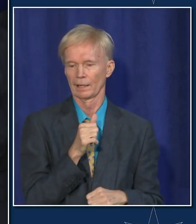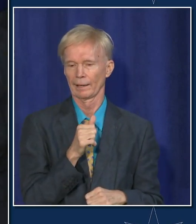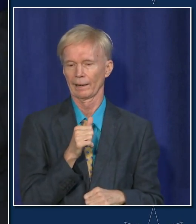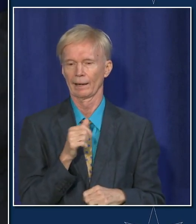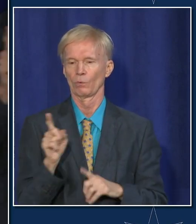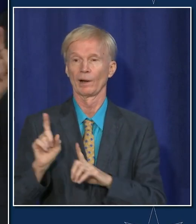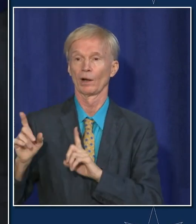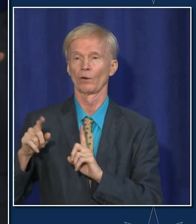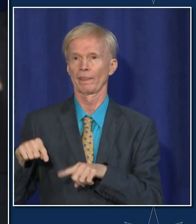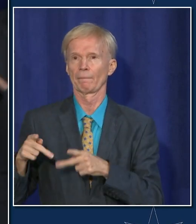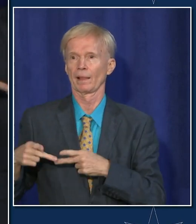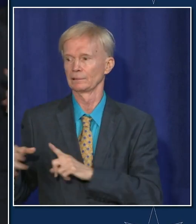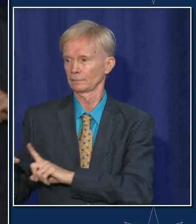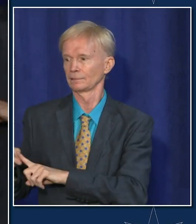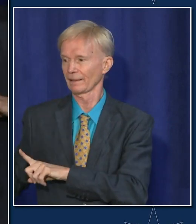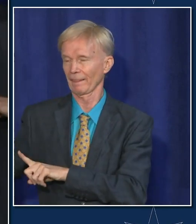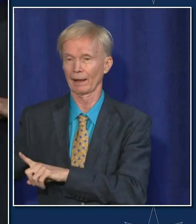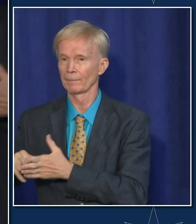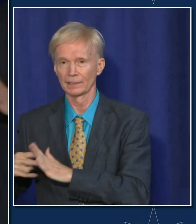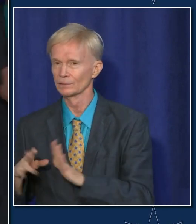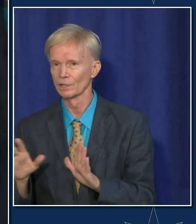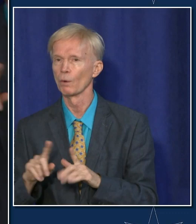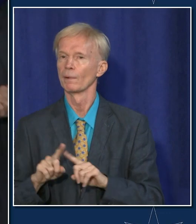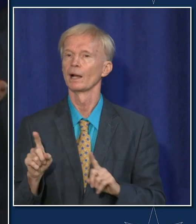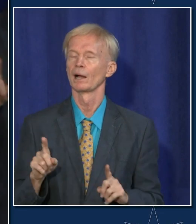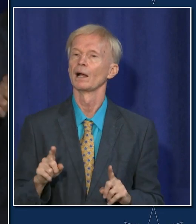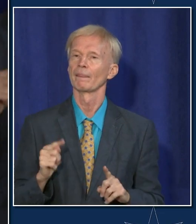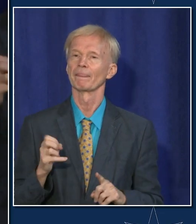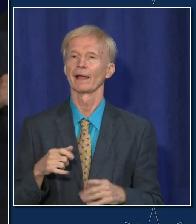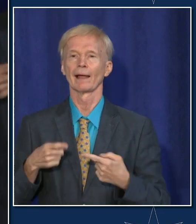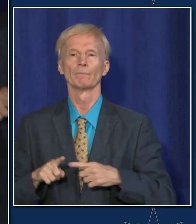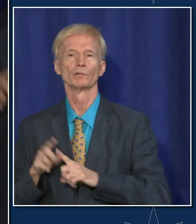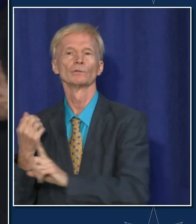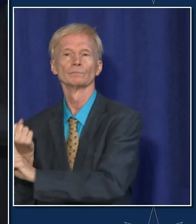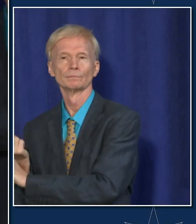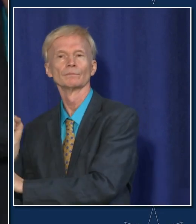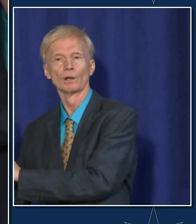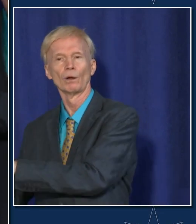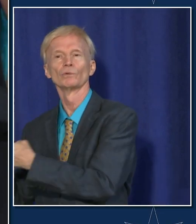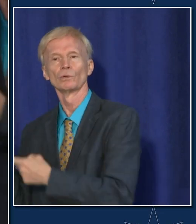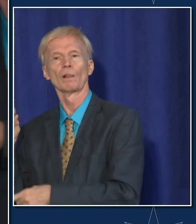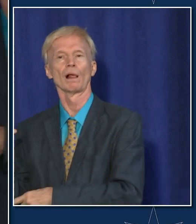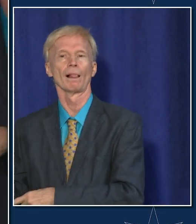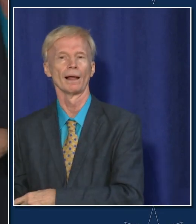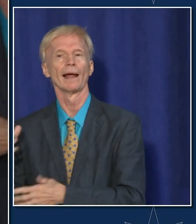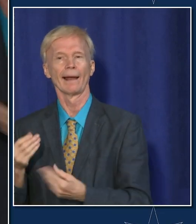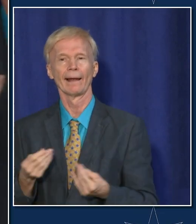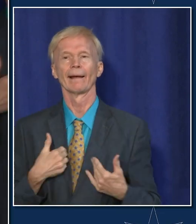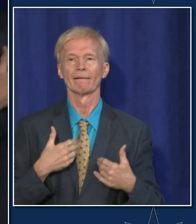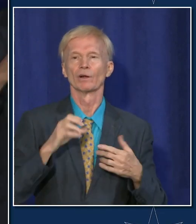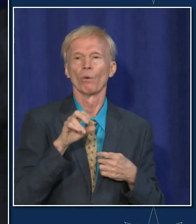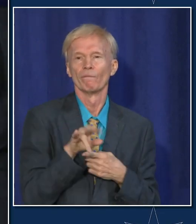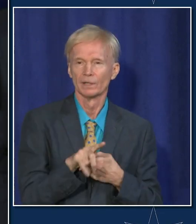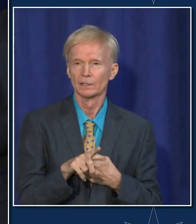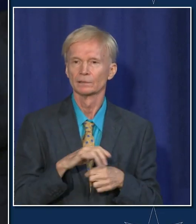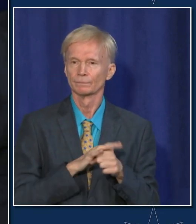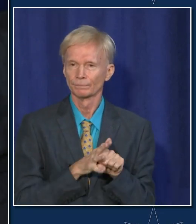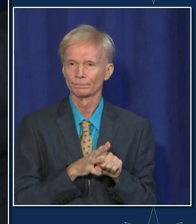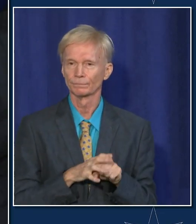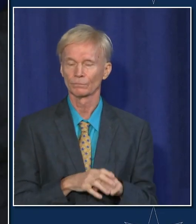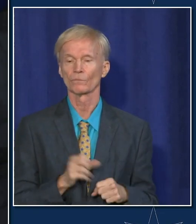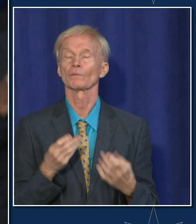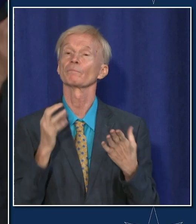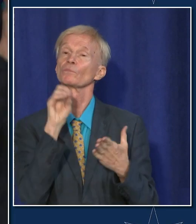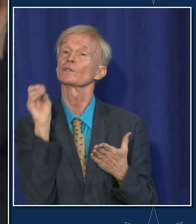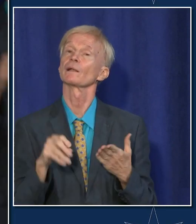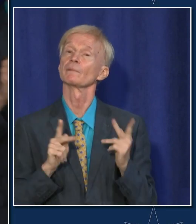where they got it, but they were at Lollapalooza. The estimate I was referring to was that we made estimates around the percentage that were